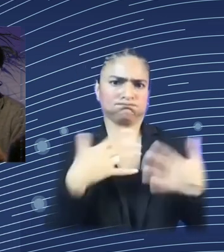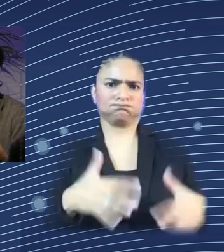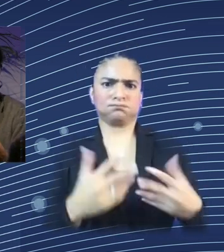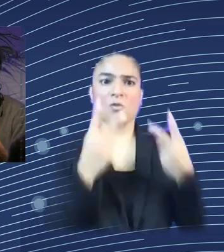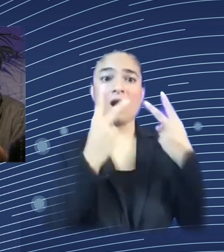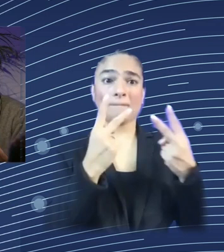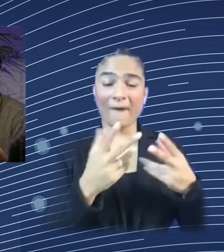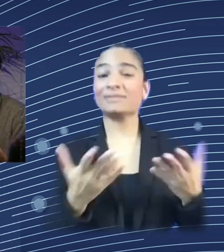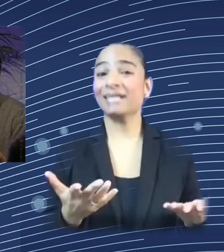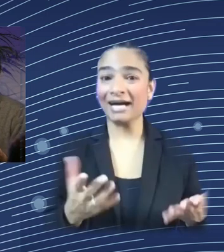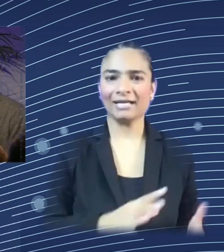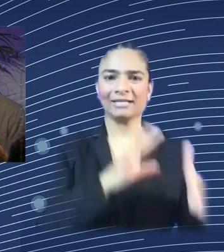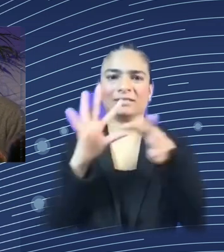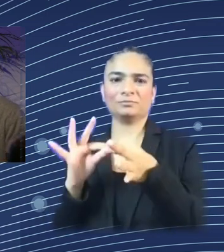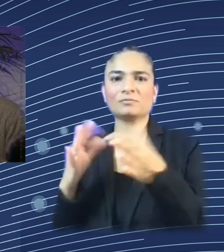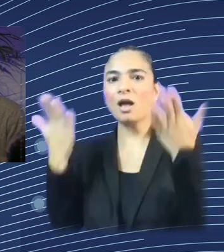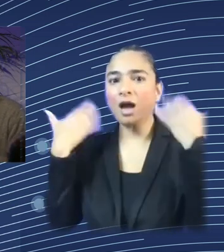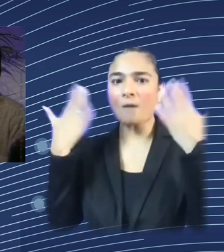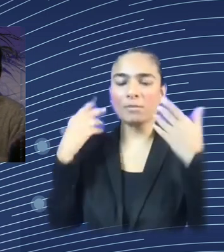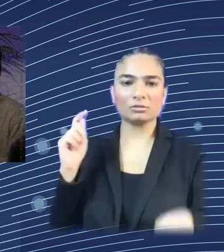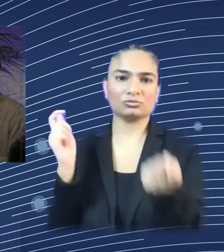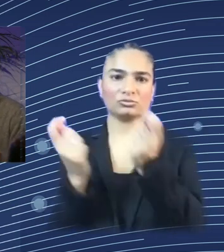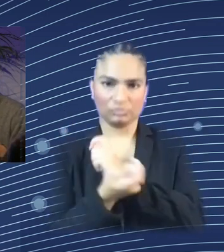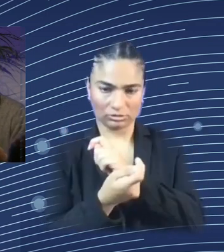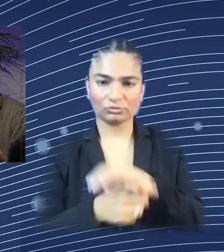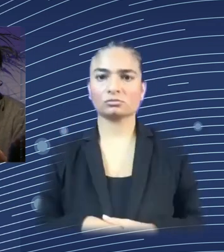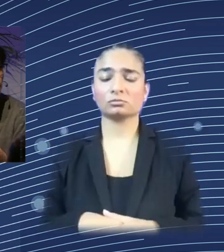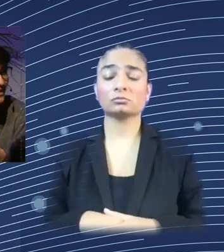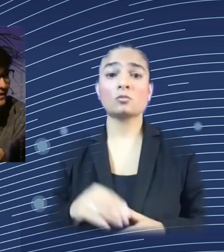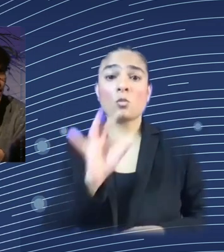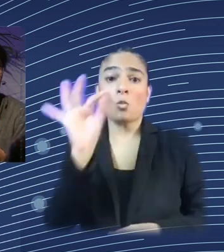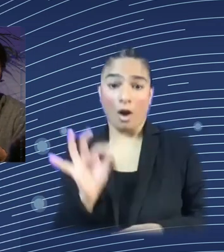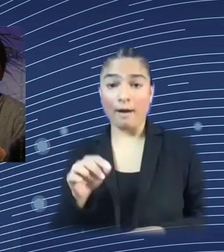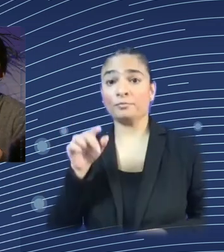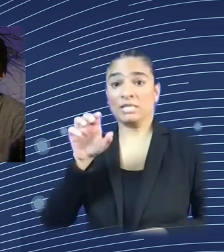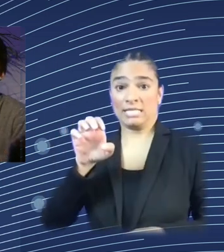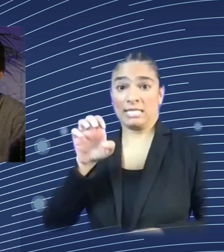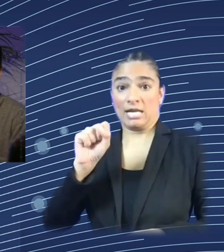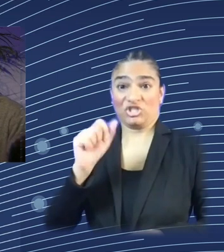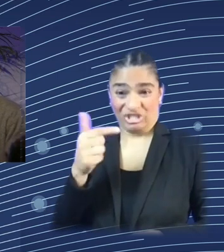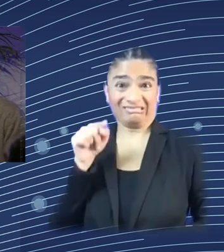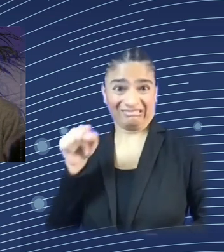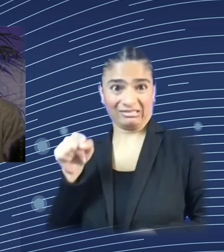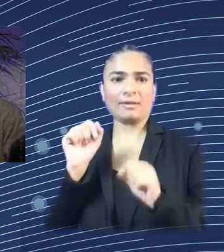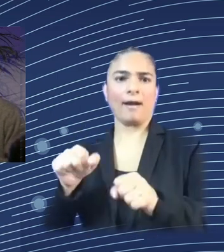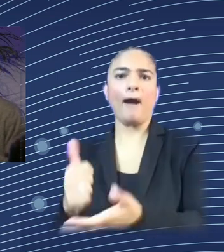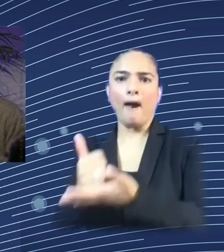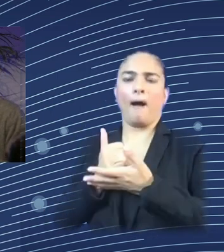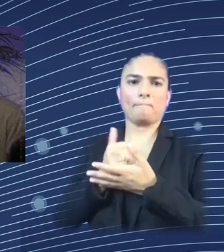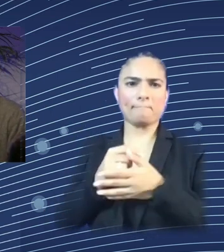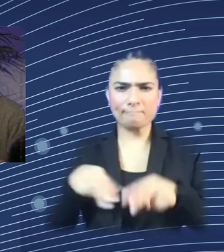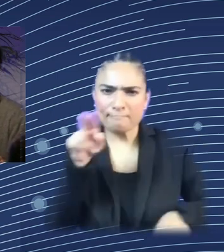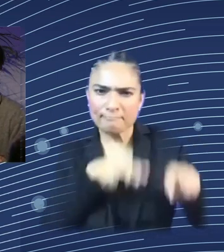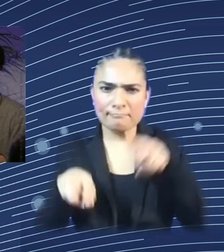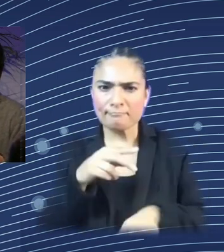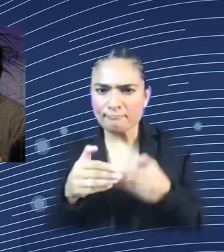help assess the company's environmental impact, can help design mitigation strategies. And you can find ESG data in